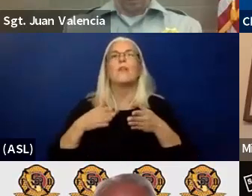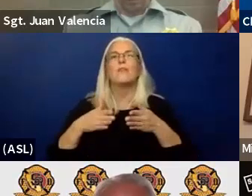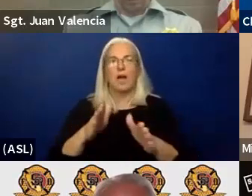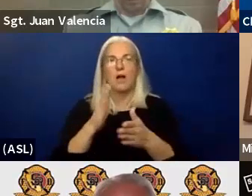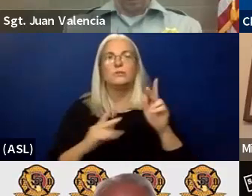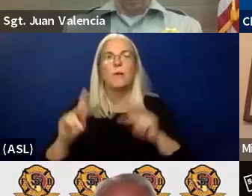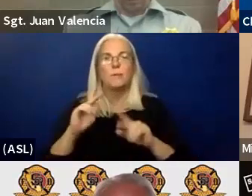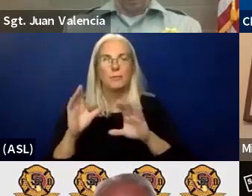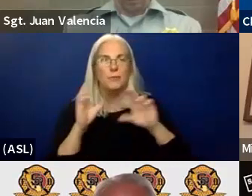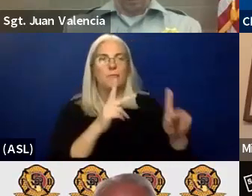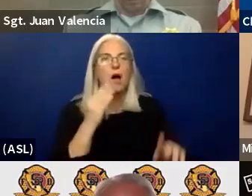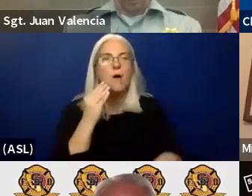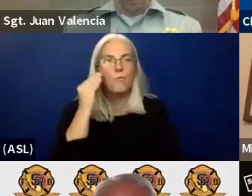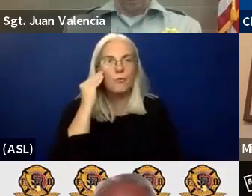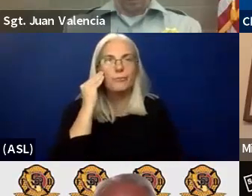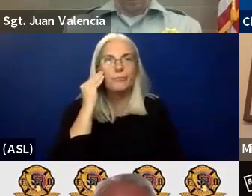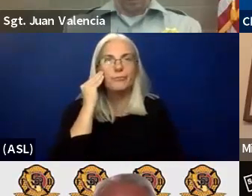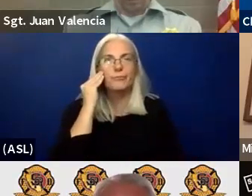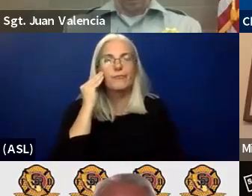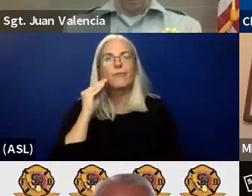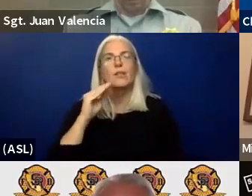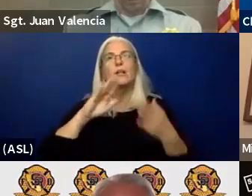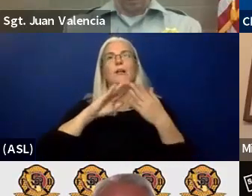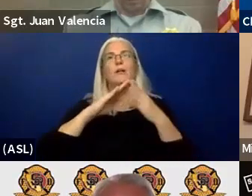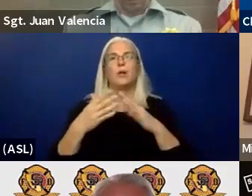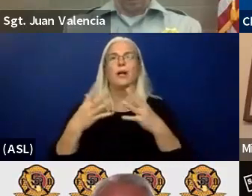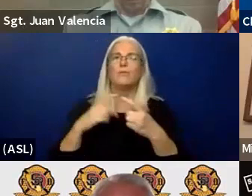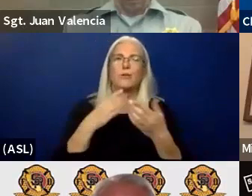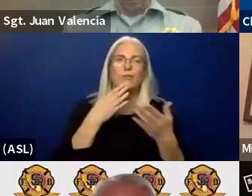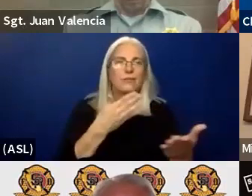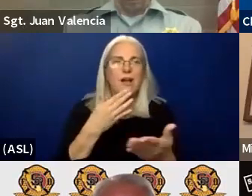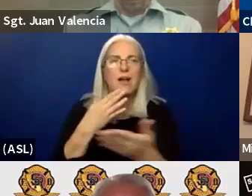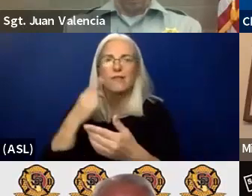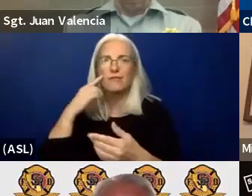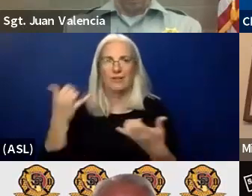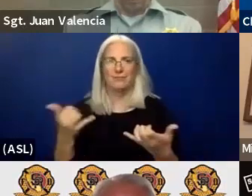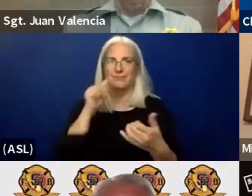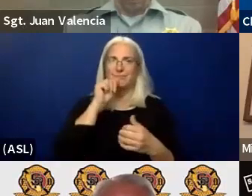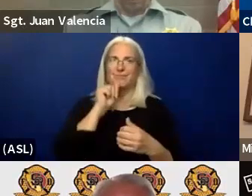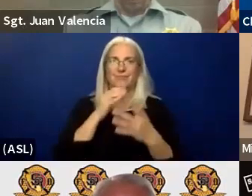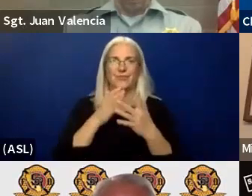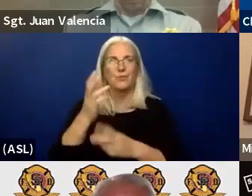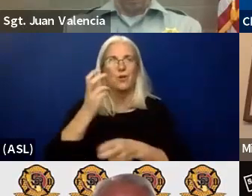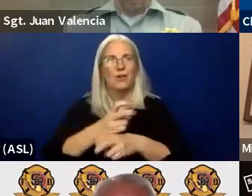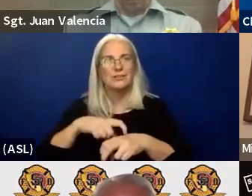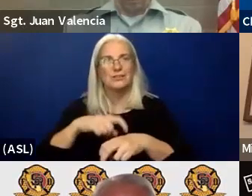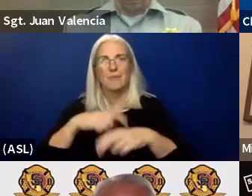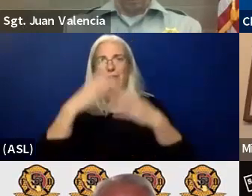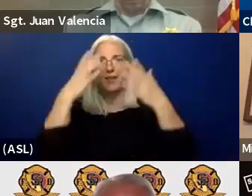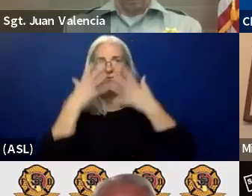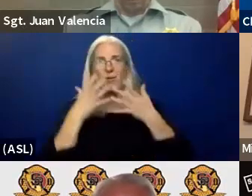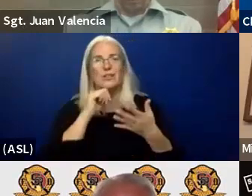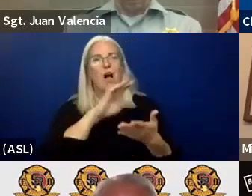week during extremely difficult times. Unfortunately, it is still not safe to reopen all evacuated areas of the